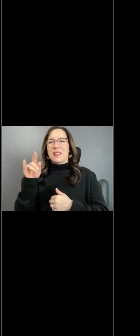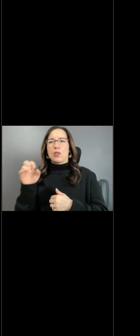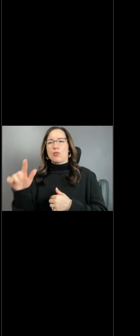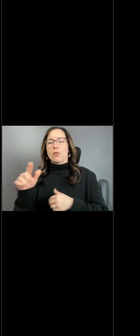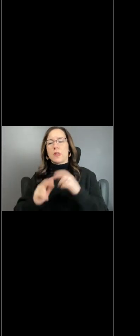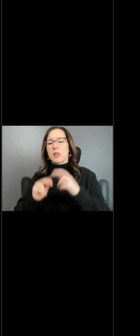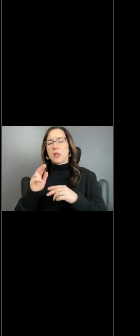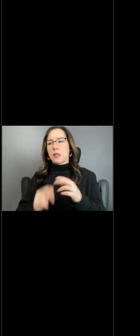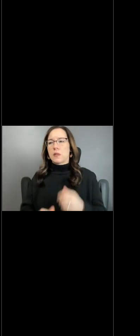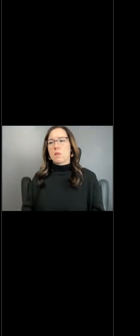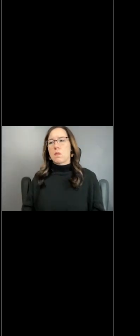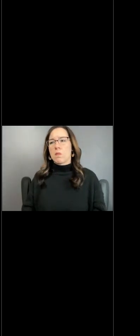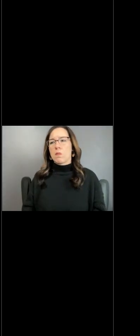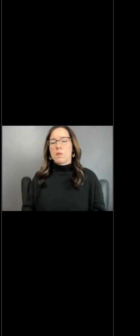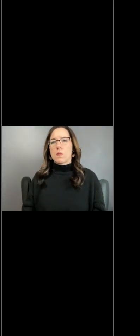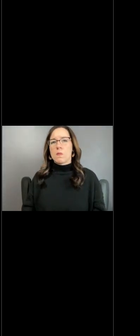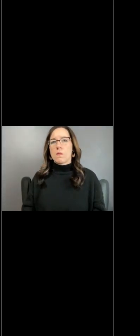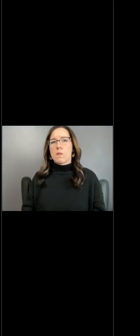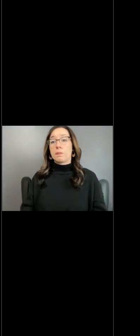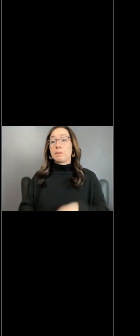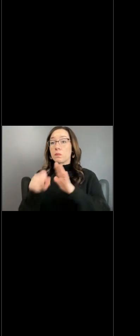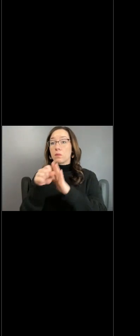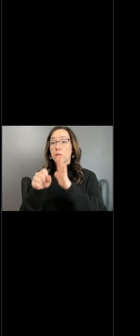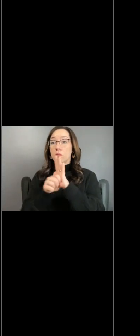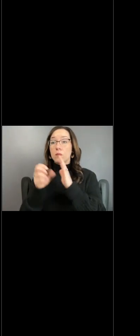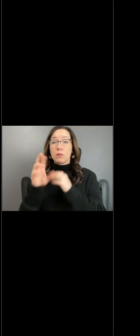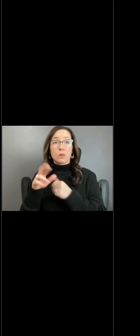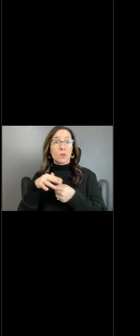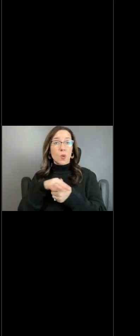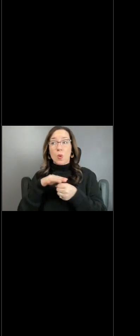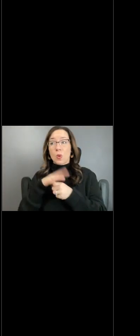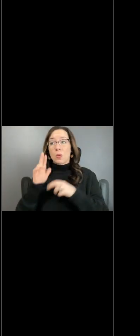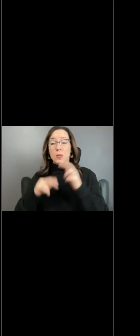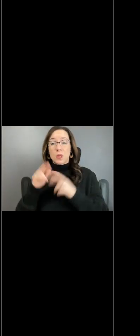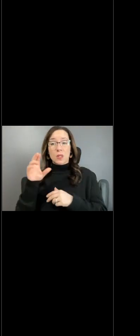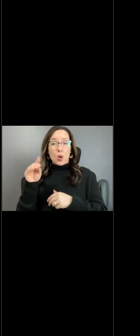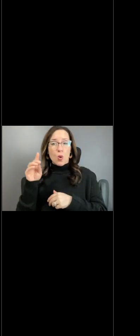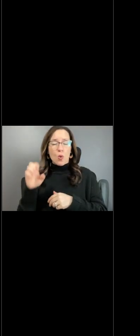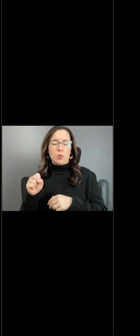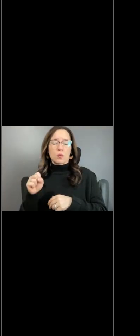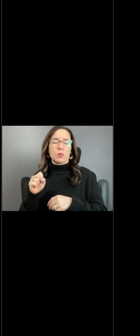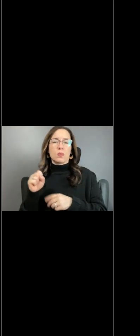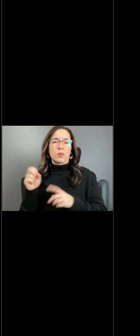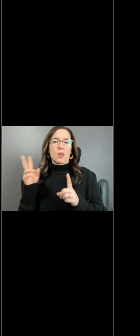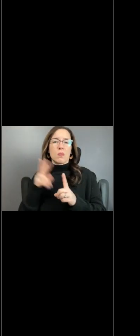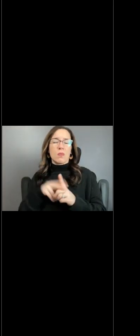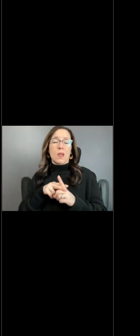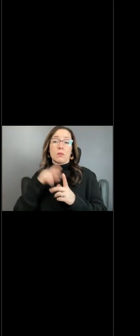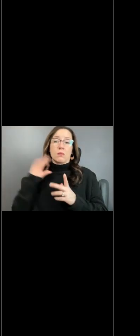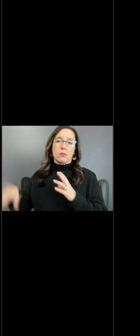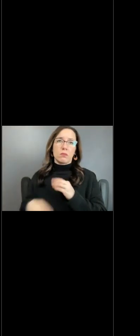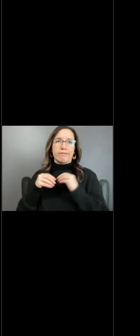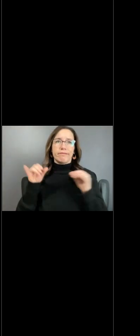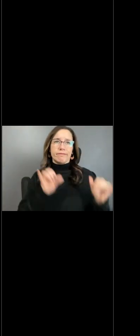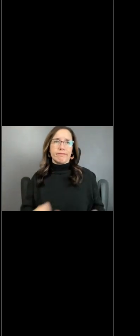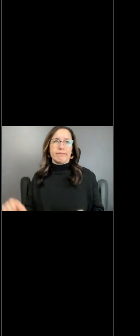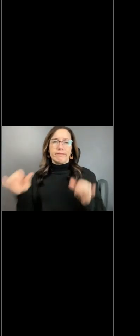State or local building codes apply additional standards in